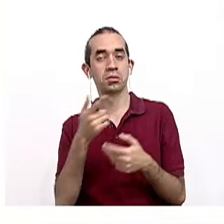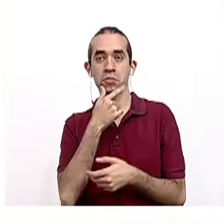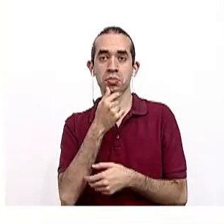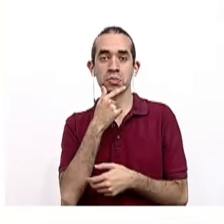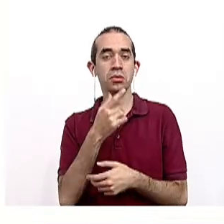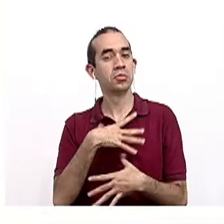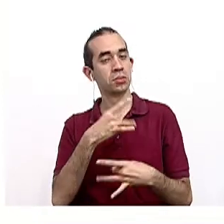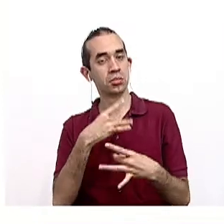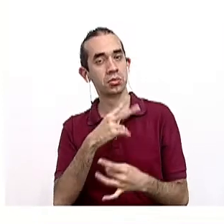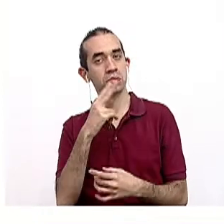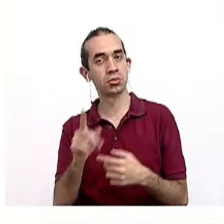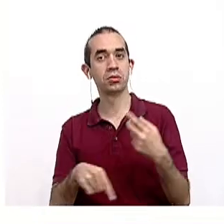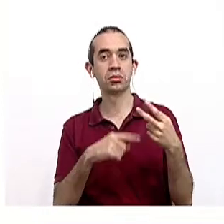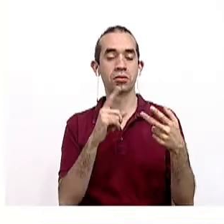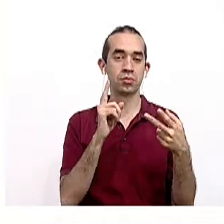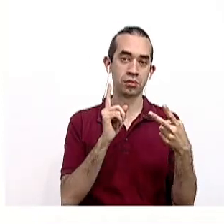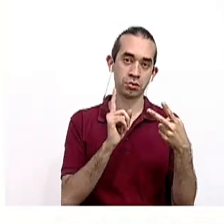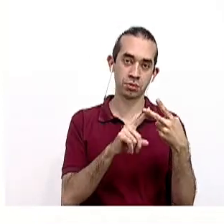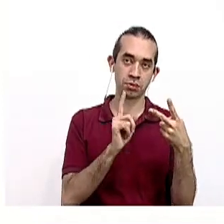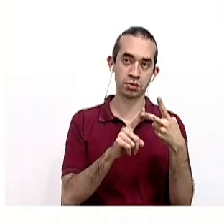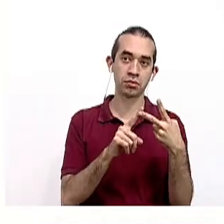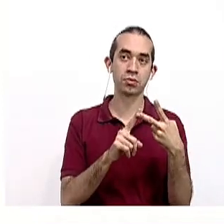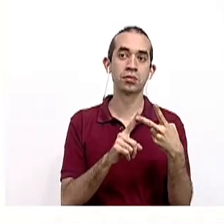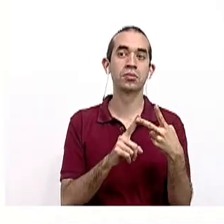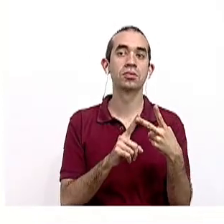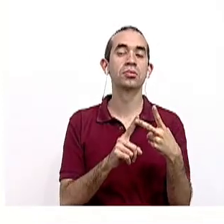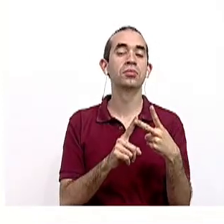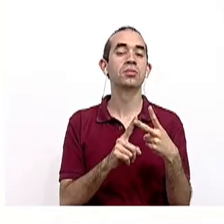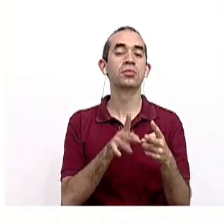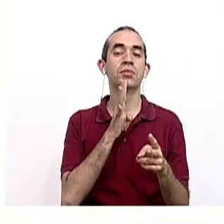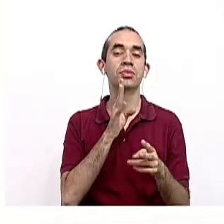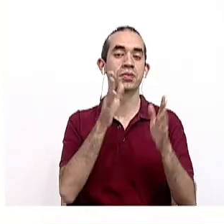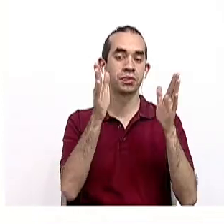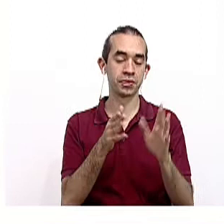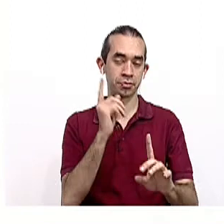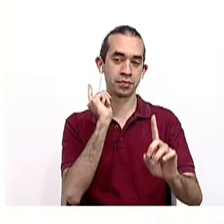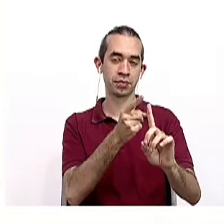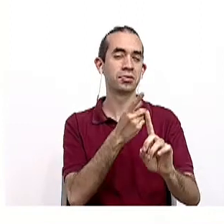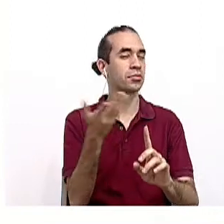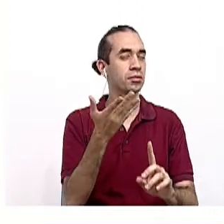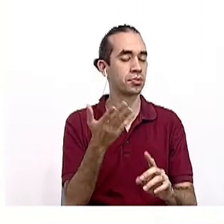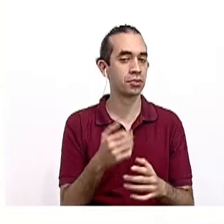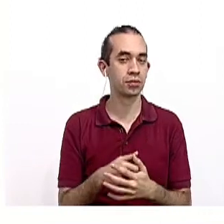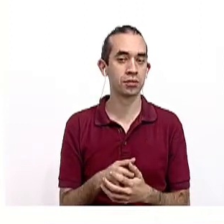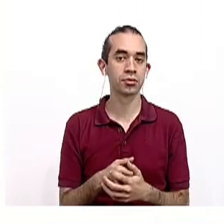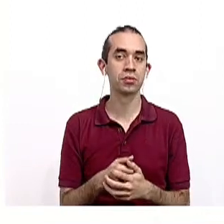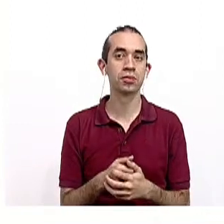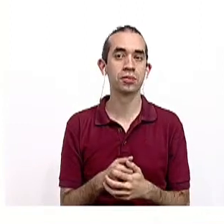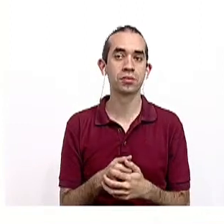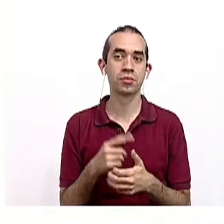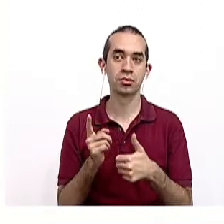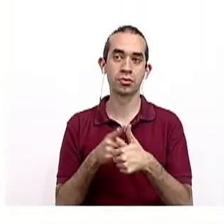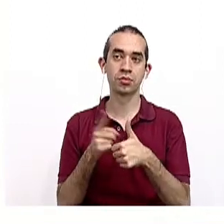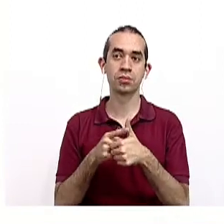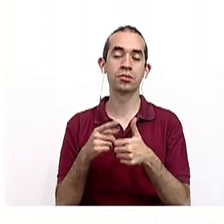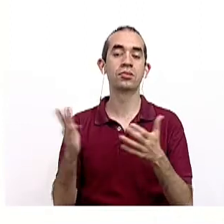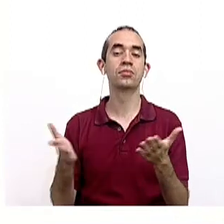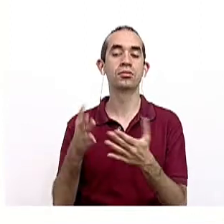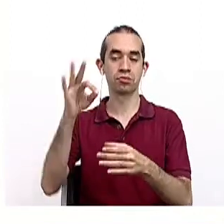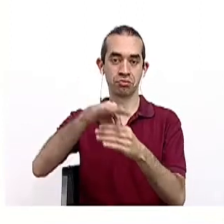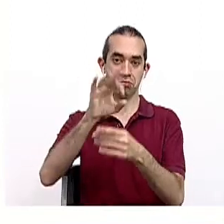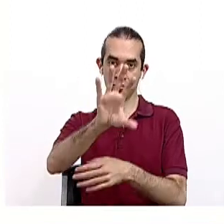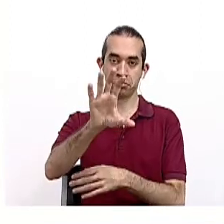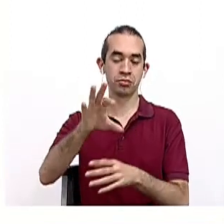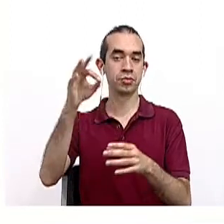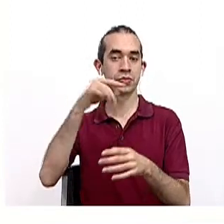Interesting, right? The second question, what is the purpose of the speakers? So the purpose is to motivate people to grow